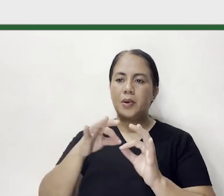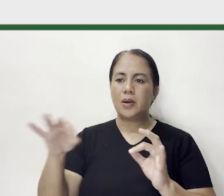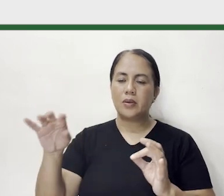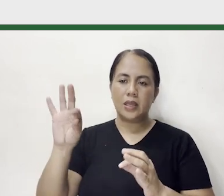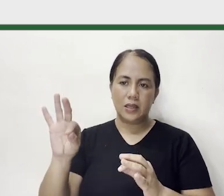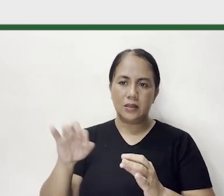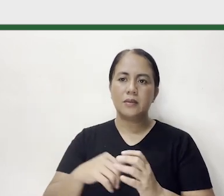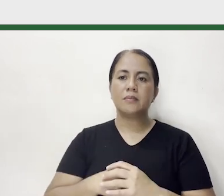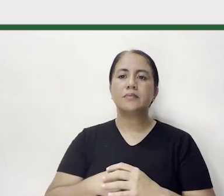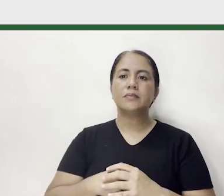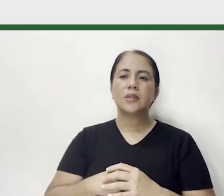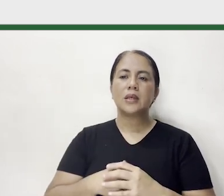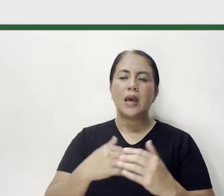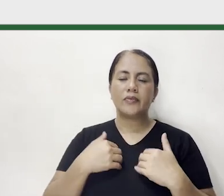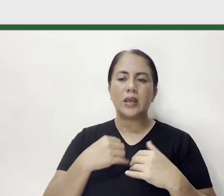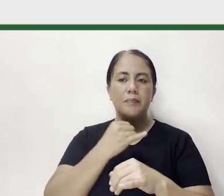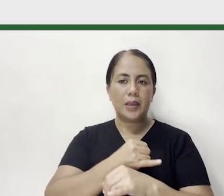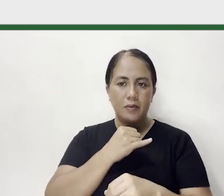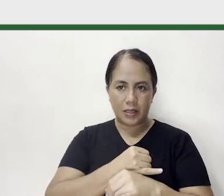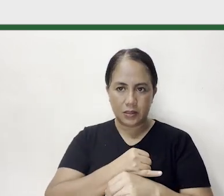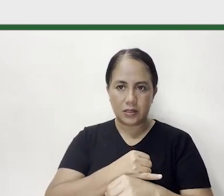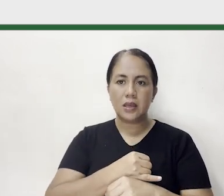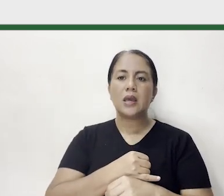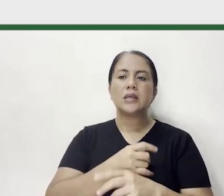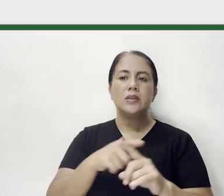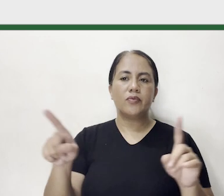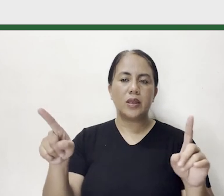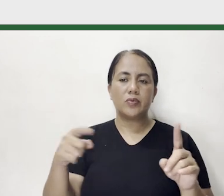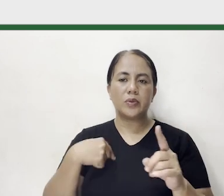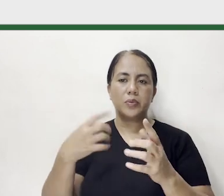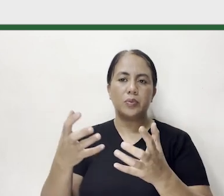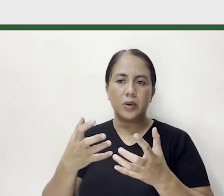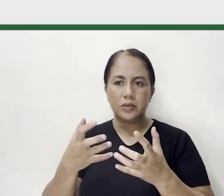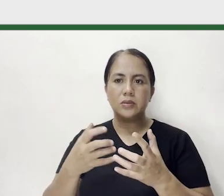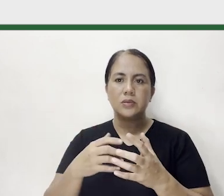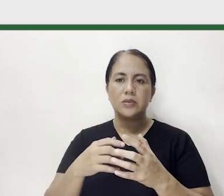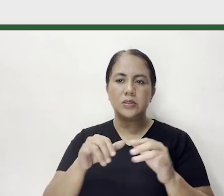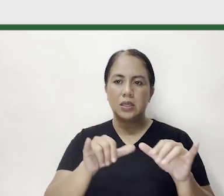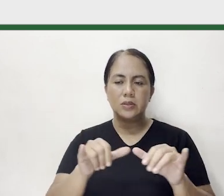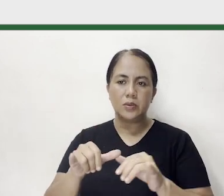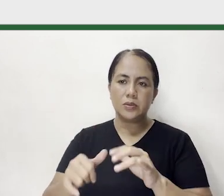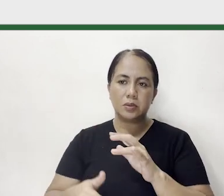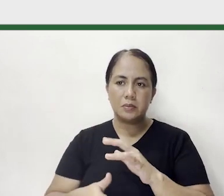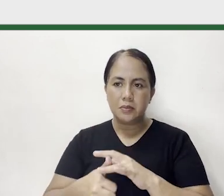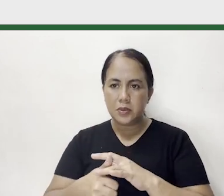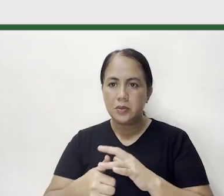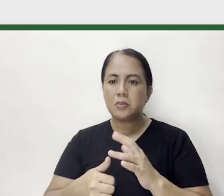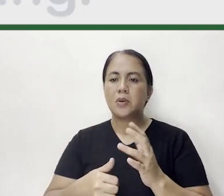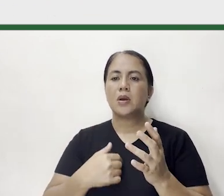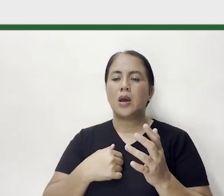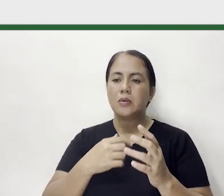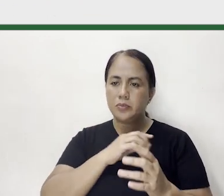A/HRC/43/41, paragraph 9, and having an impairment is different from the desired standards of